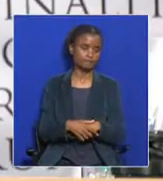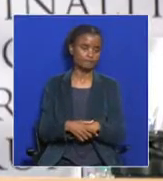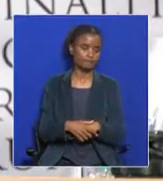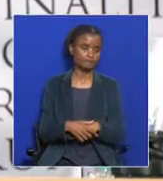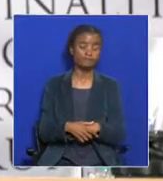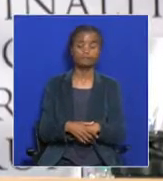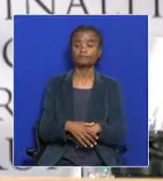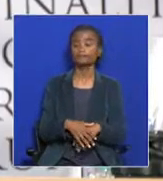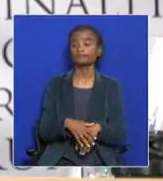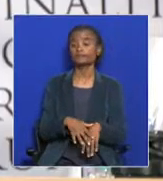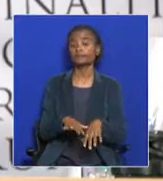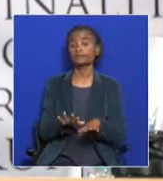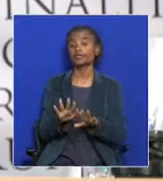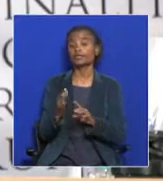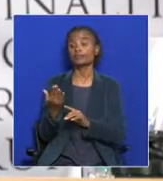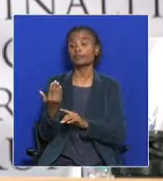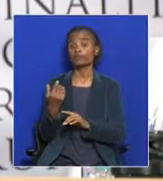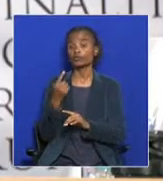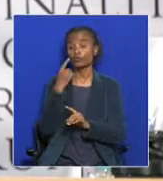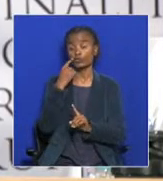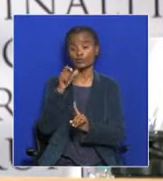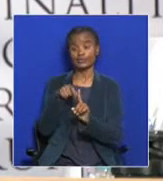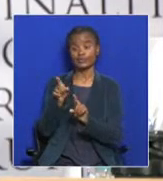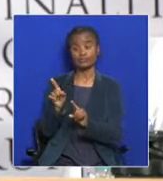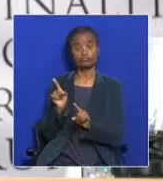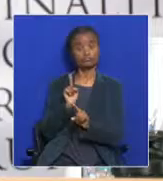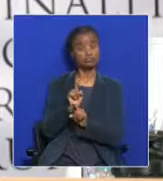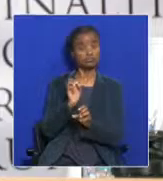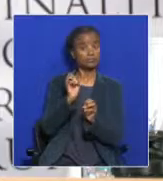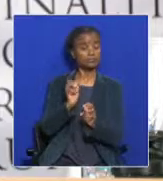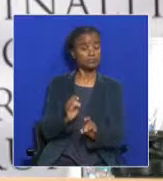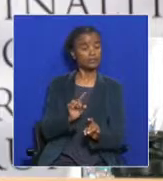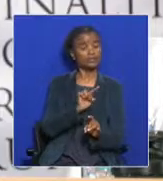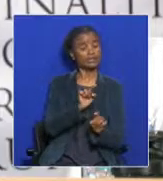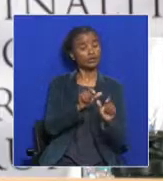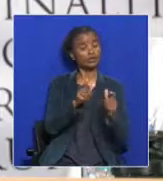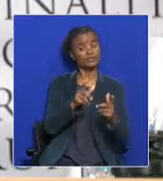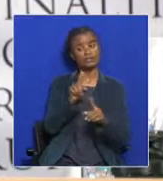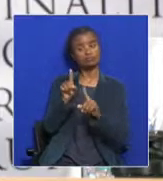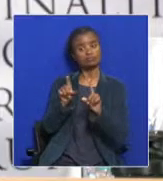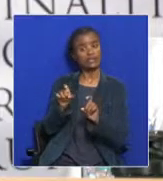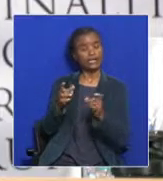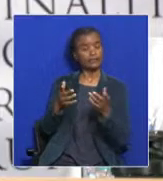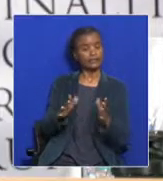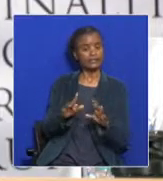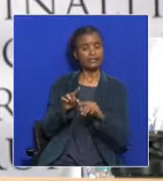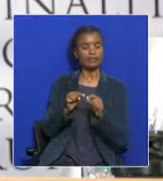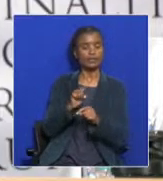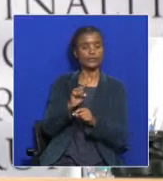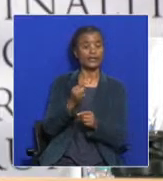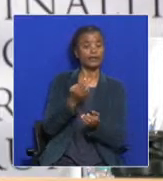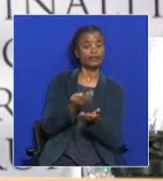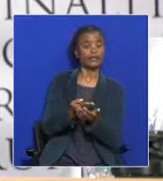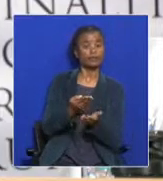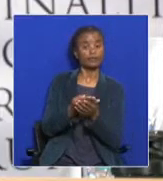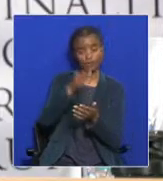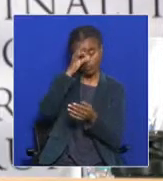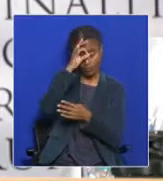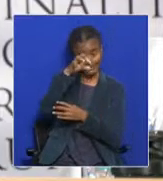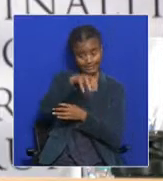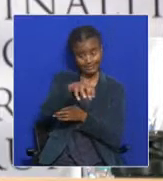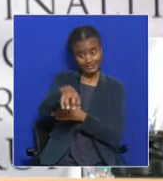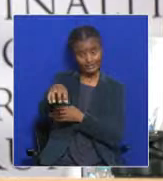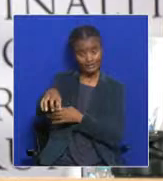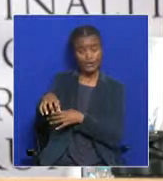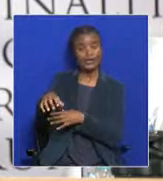been engaged extensively by the commissioners about available police stations in and around the CHC depot. You